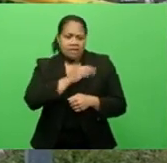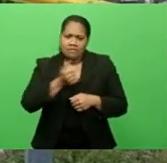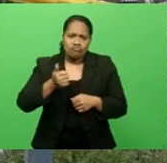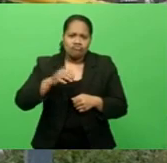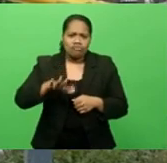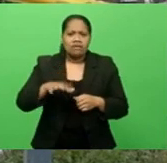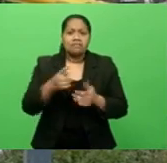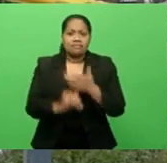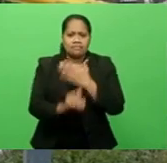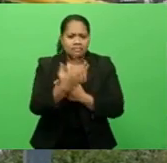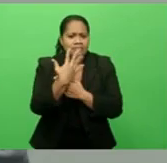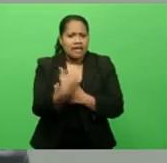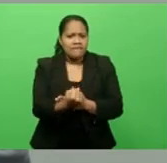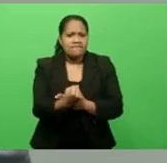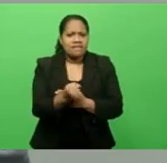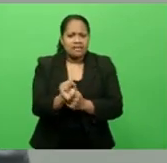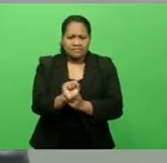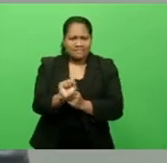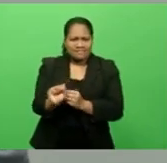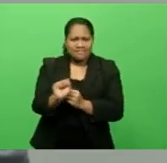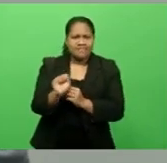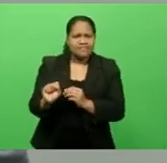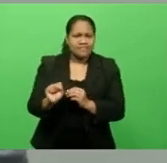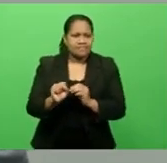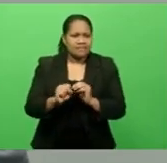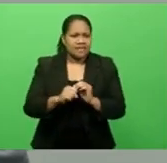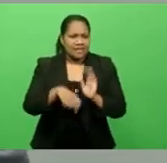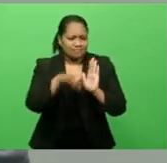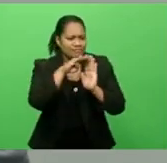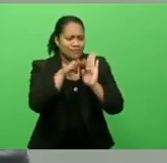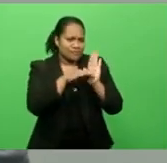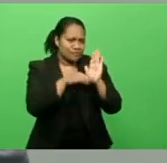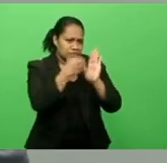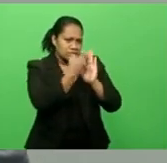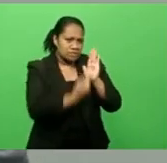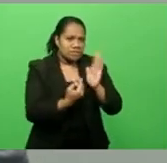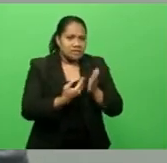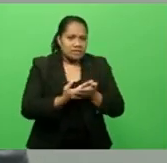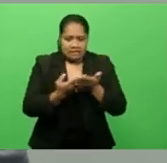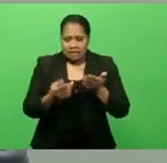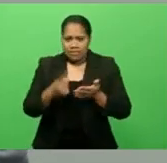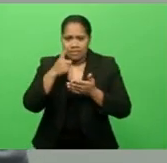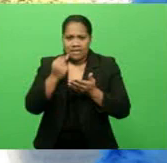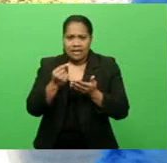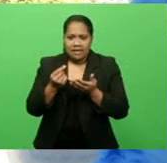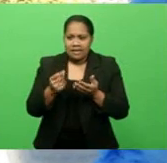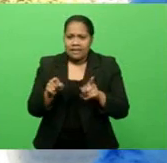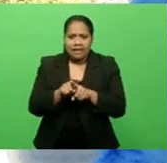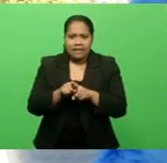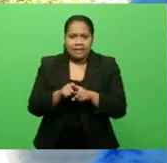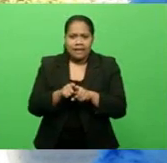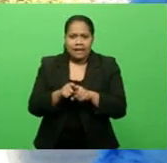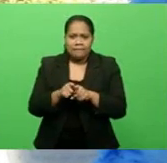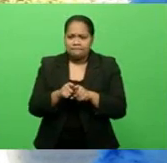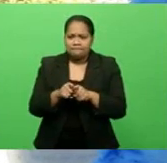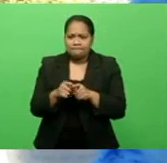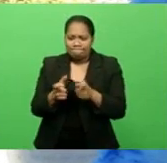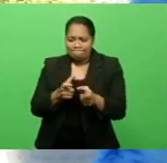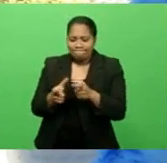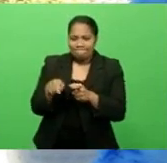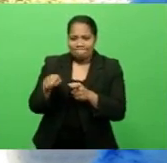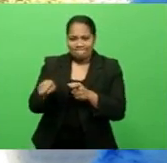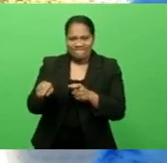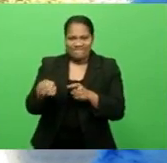activated their clinical protocols for dealing with severe cases for quite a while. Fiji now has 8